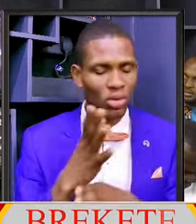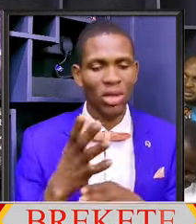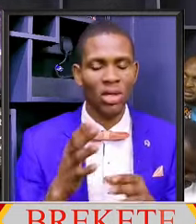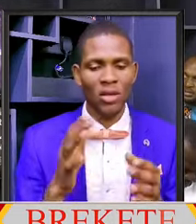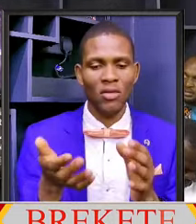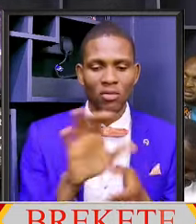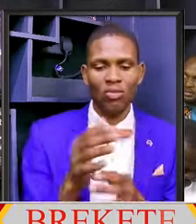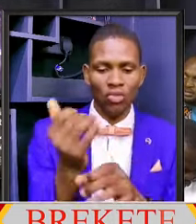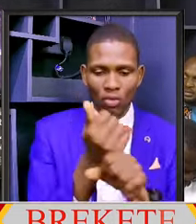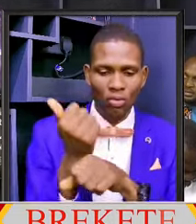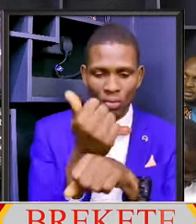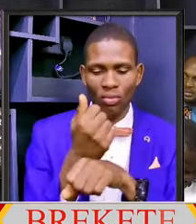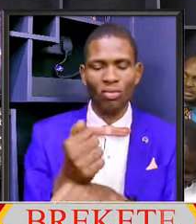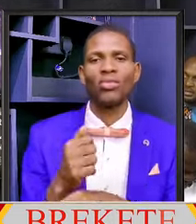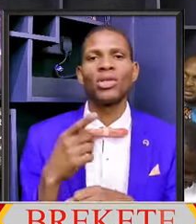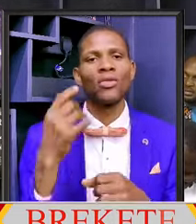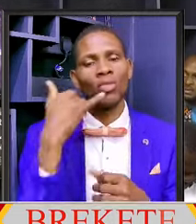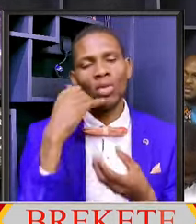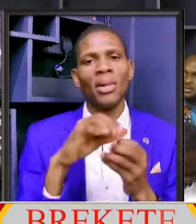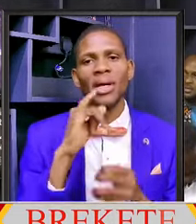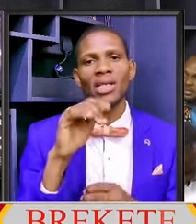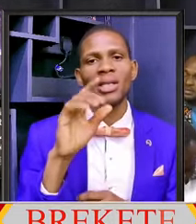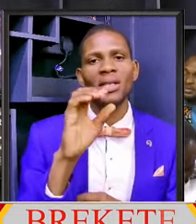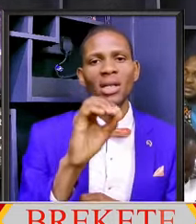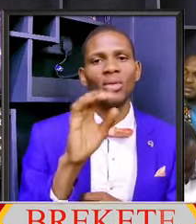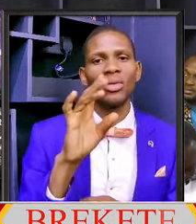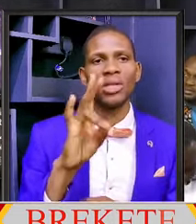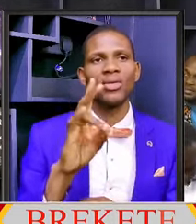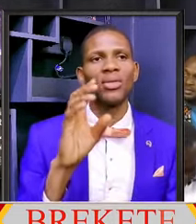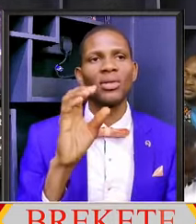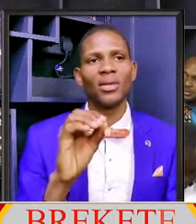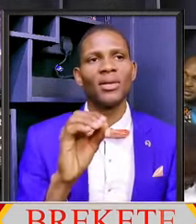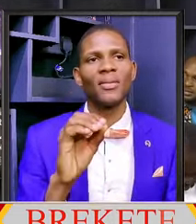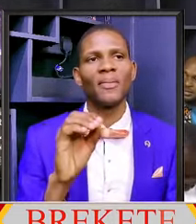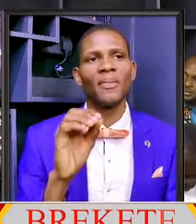number the quickly. Phone number now 070